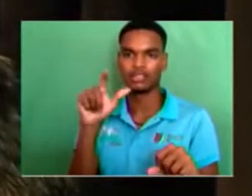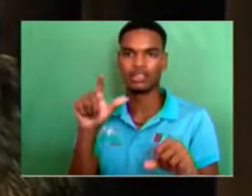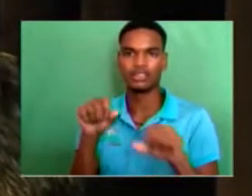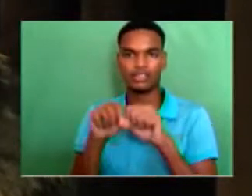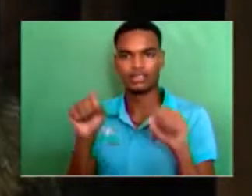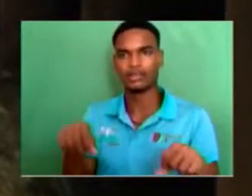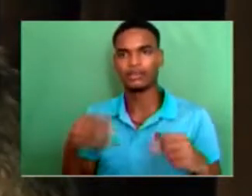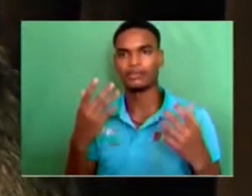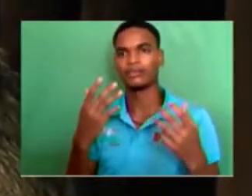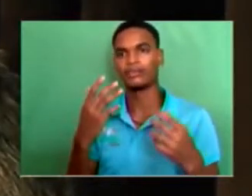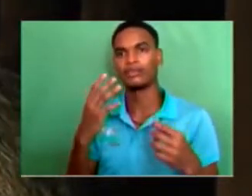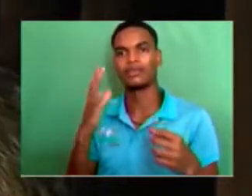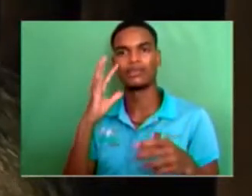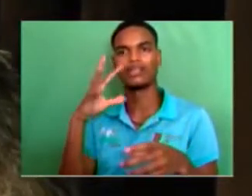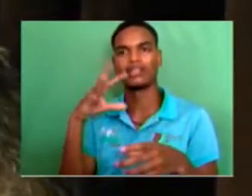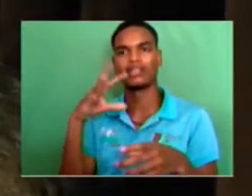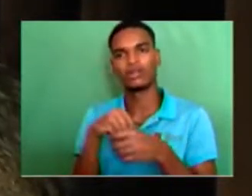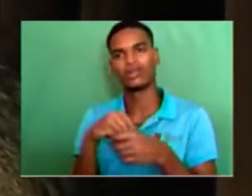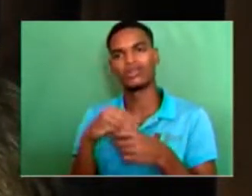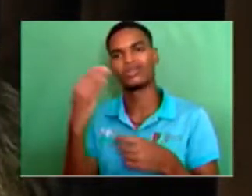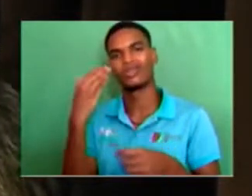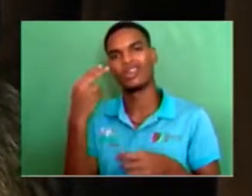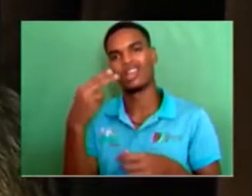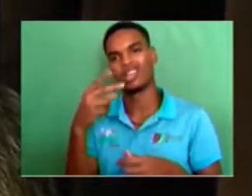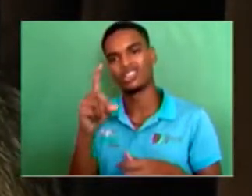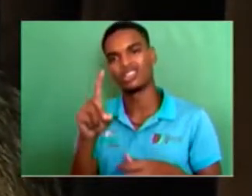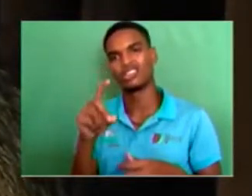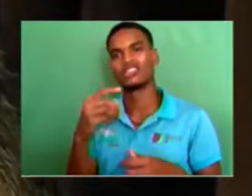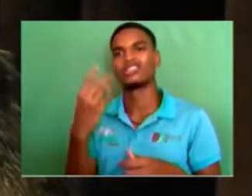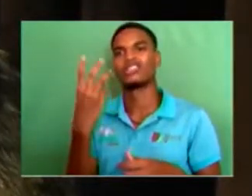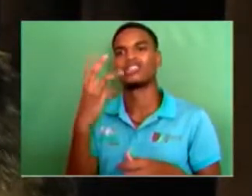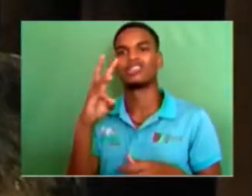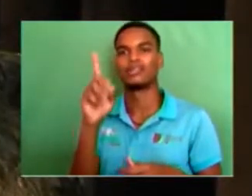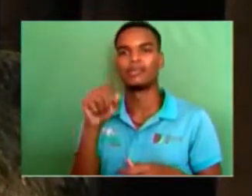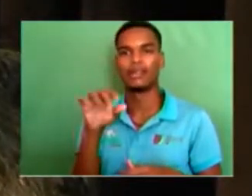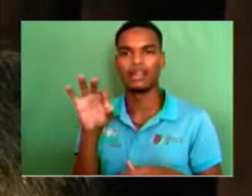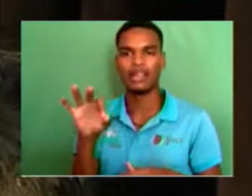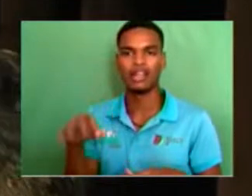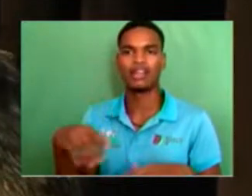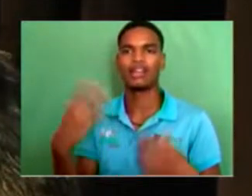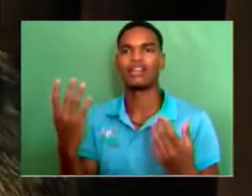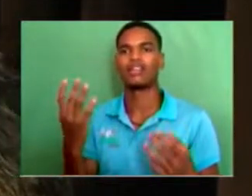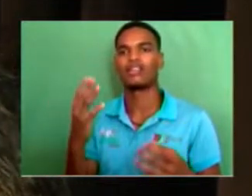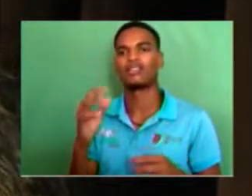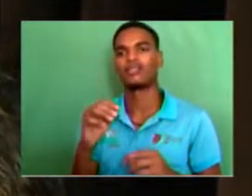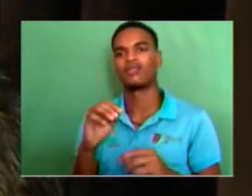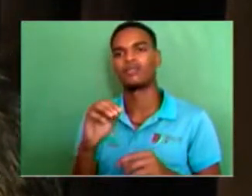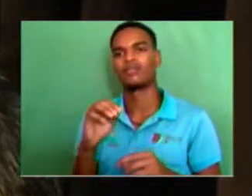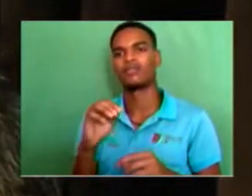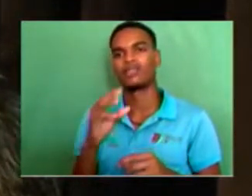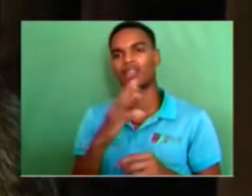includes HD and 16:9 format, and